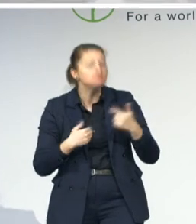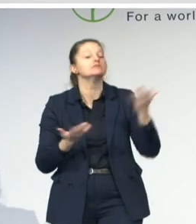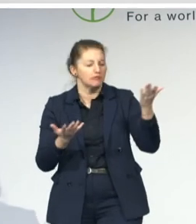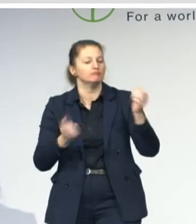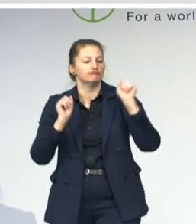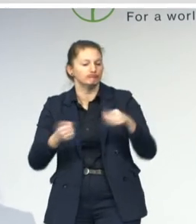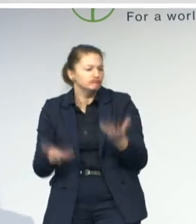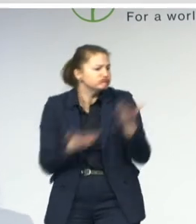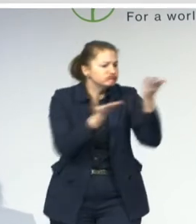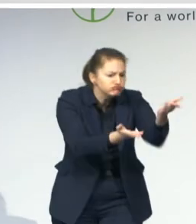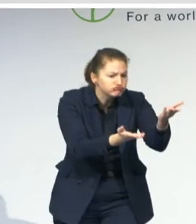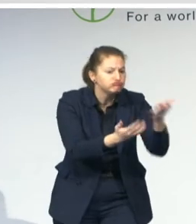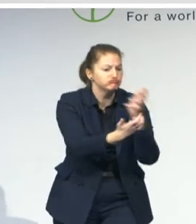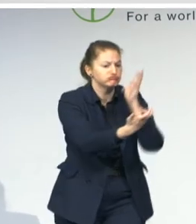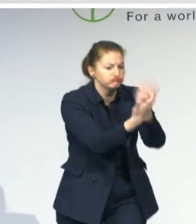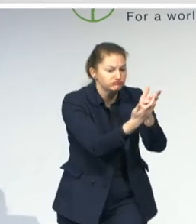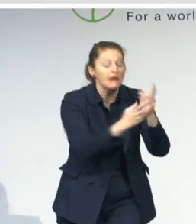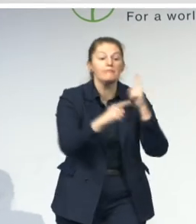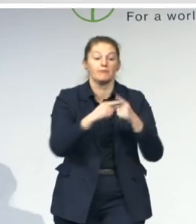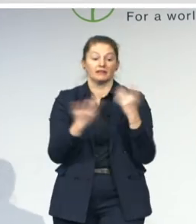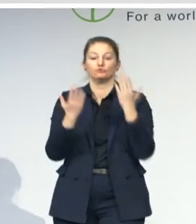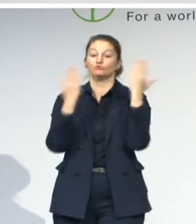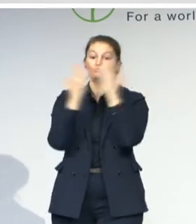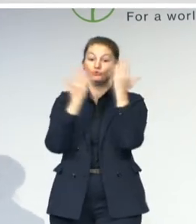an inclusive educational context.